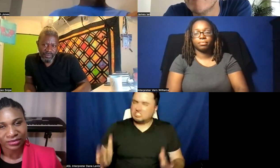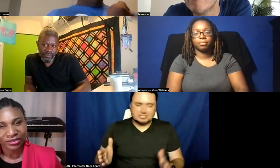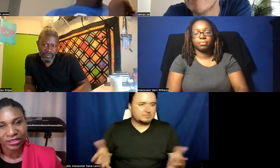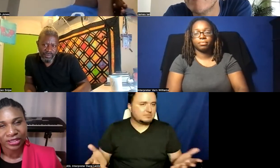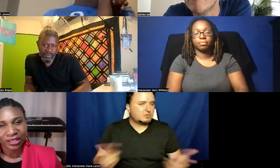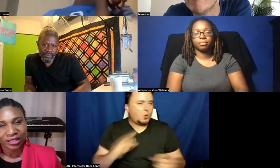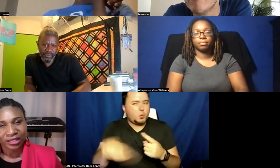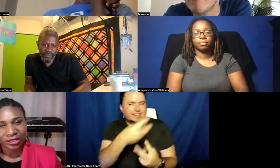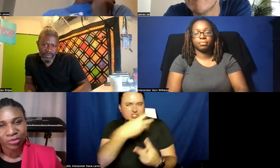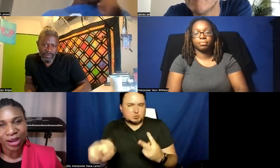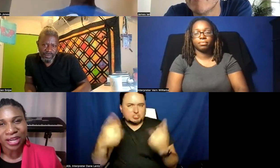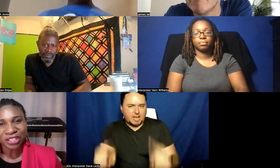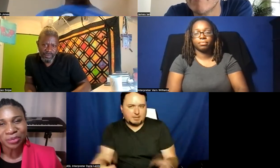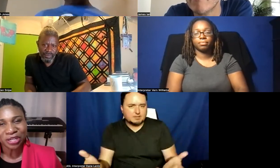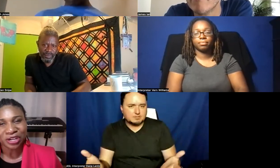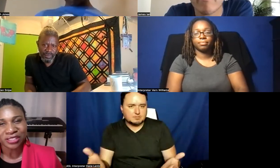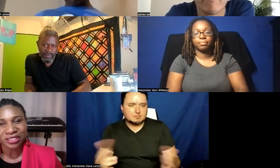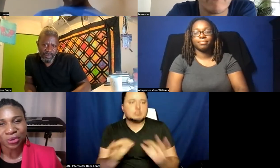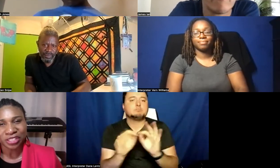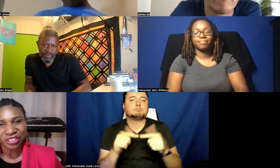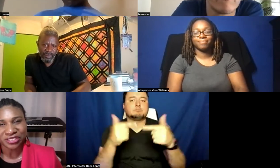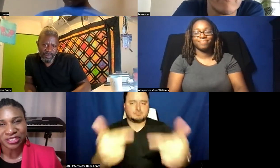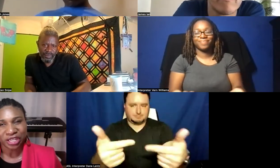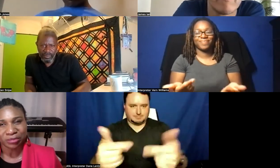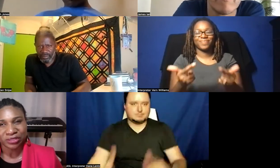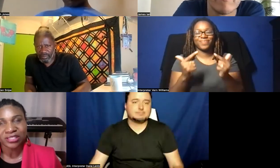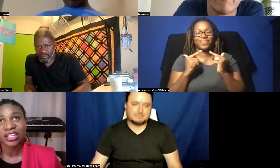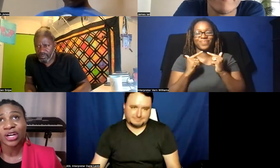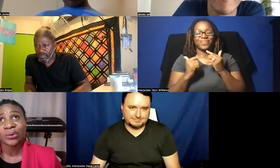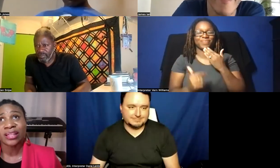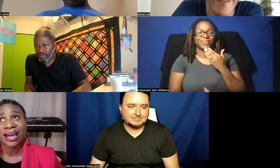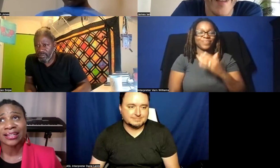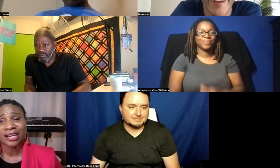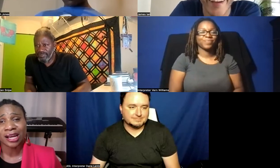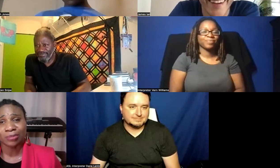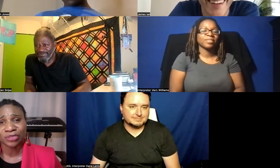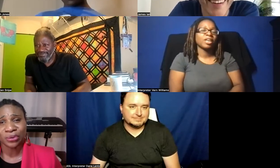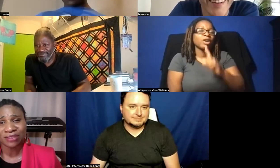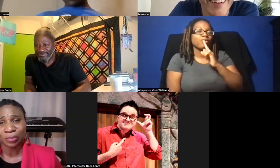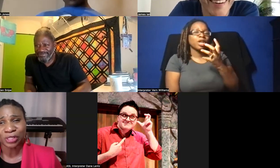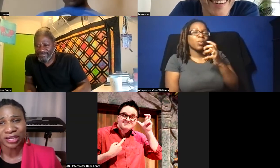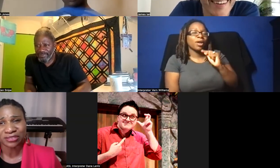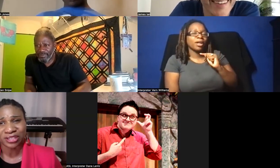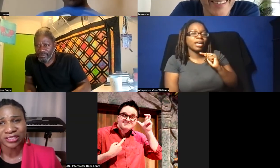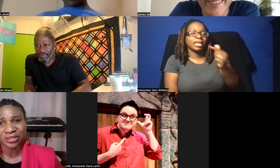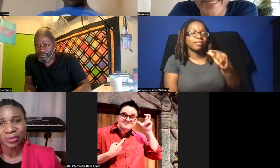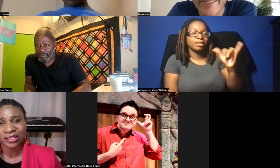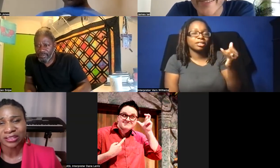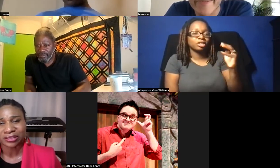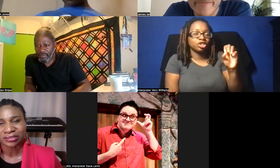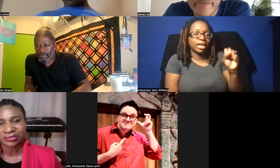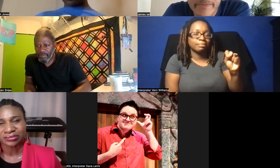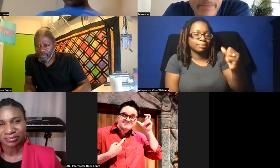musician? I actually want to toss this question to James, because I know that you have a perspective on this as